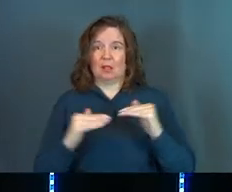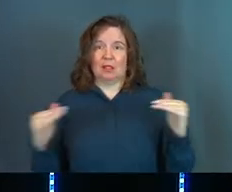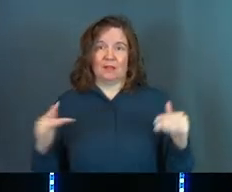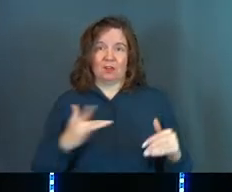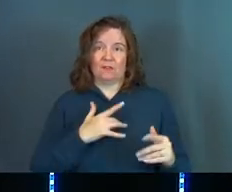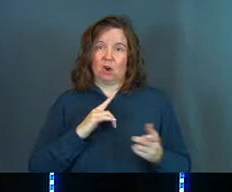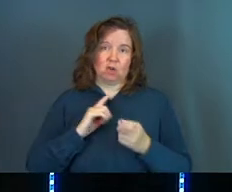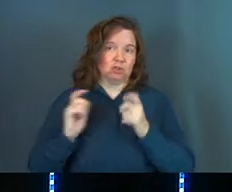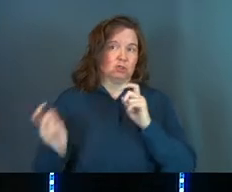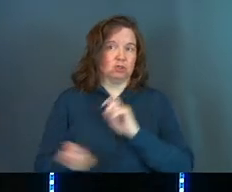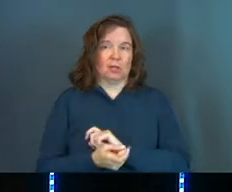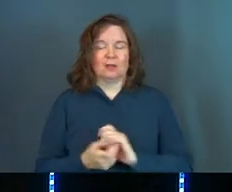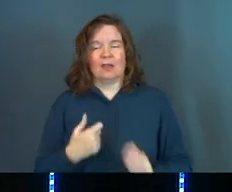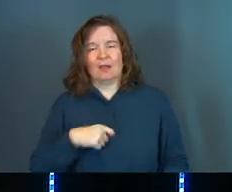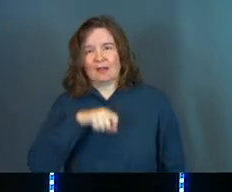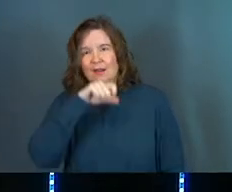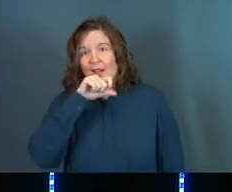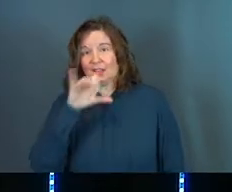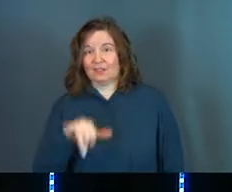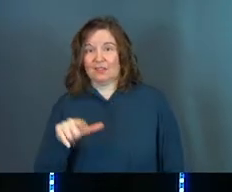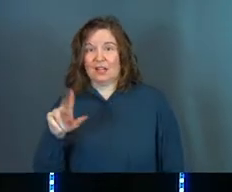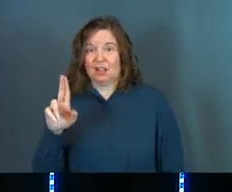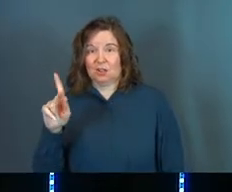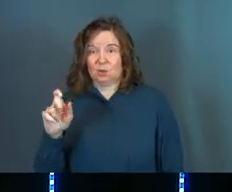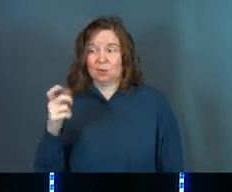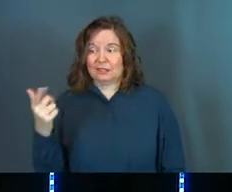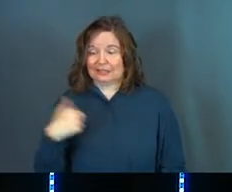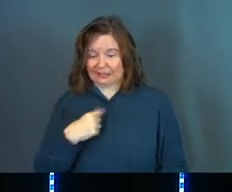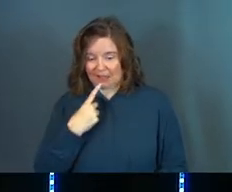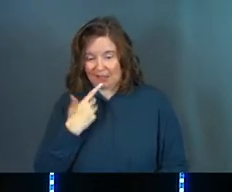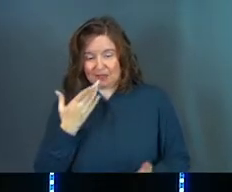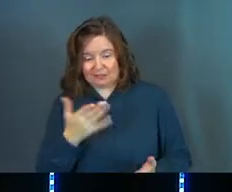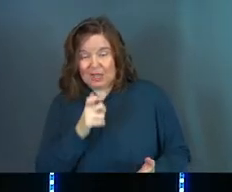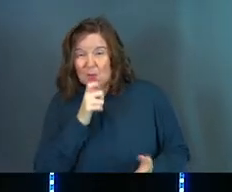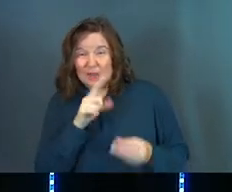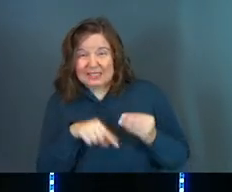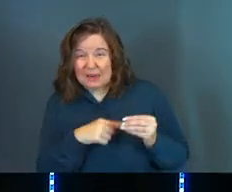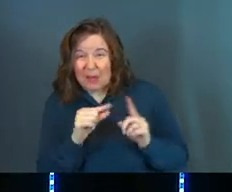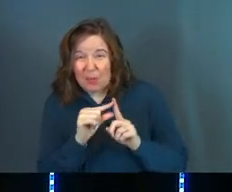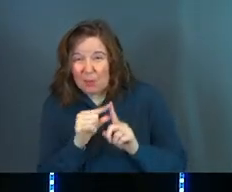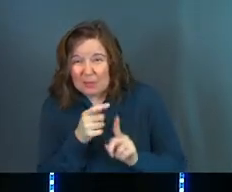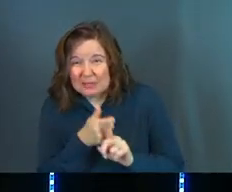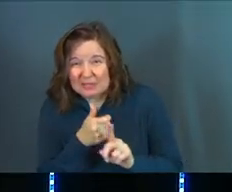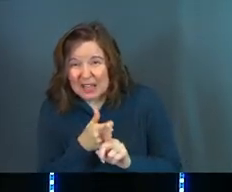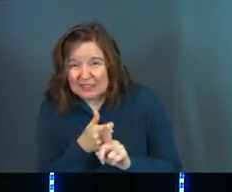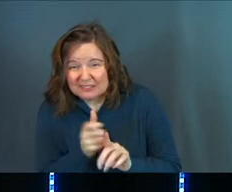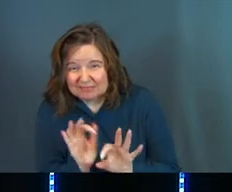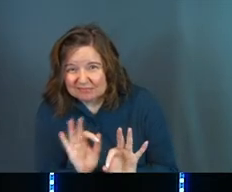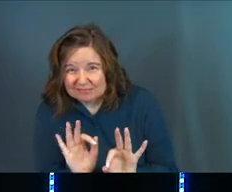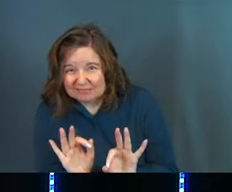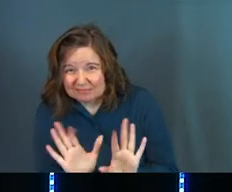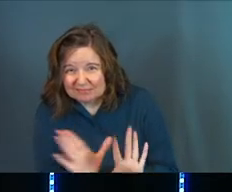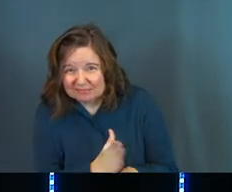of heart change. And I love that. And Luke's kind of coming in and saying, it wasn't about the words.